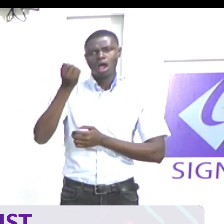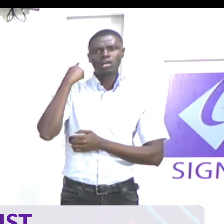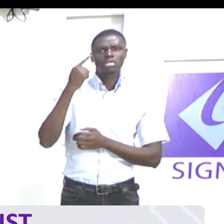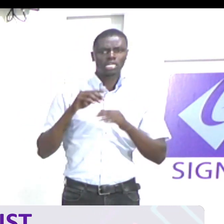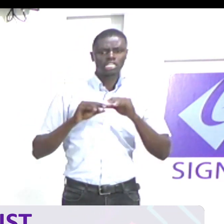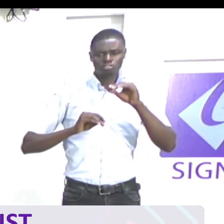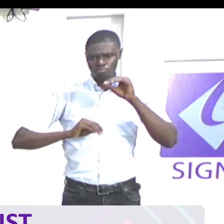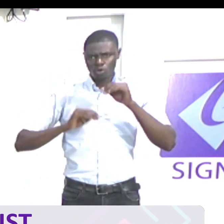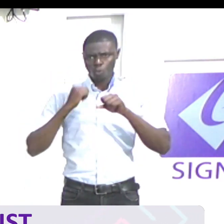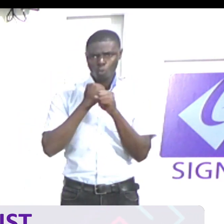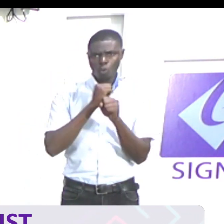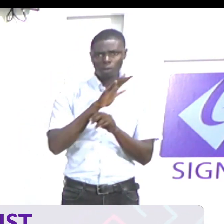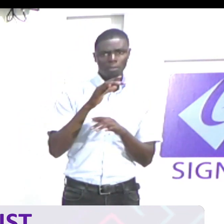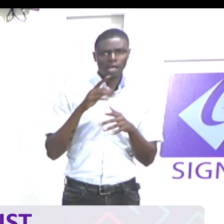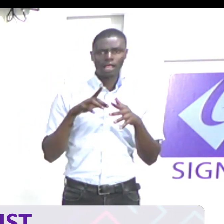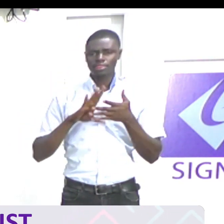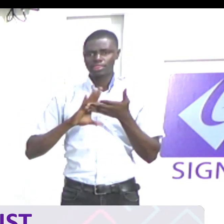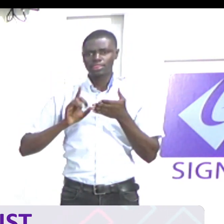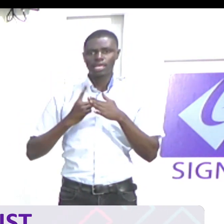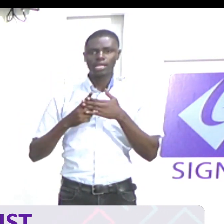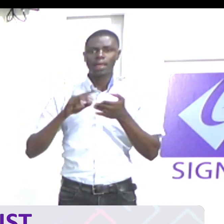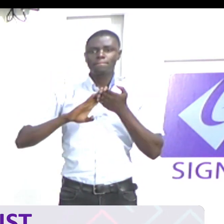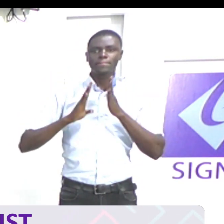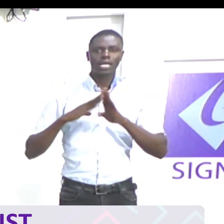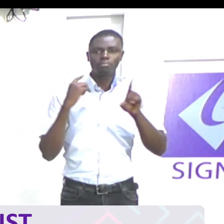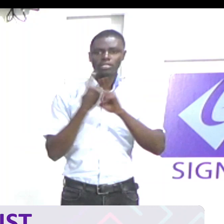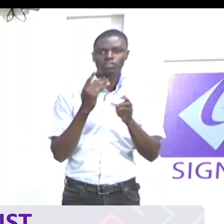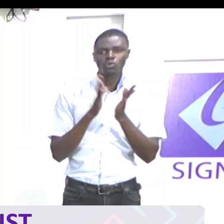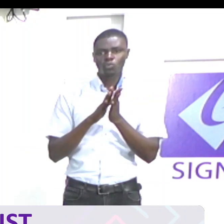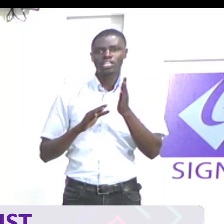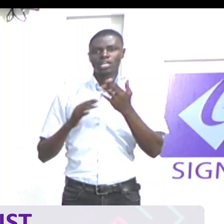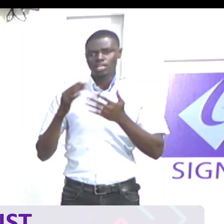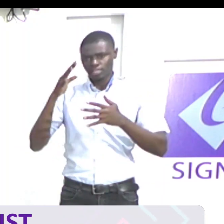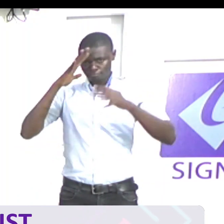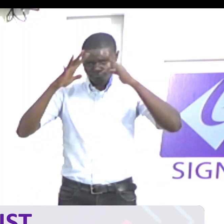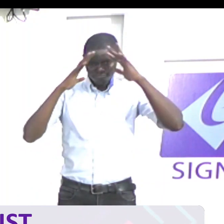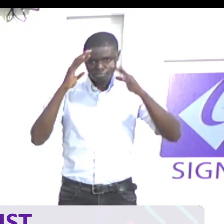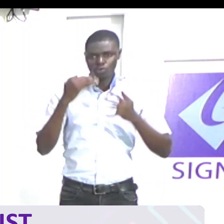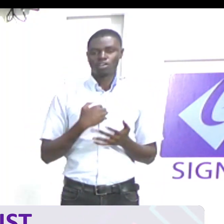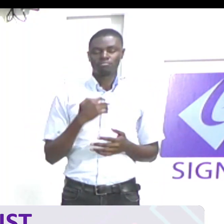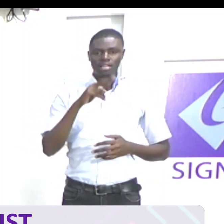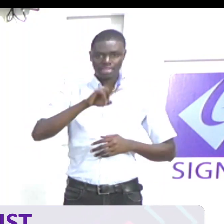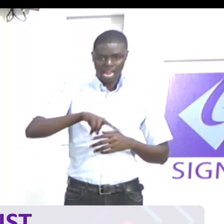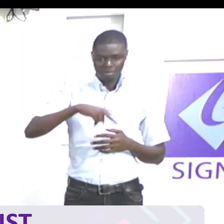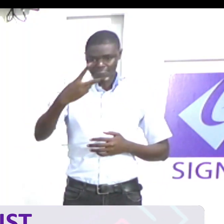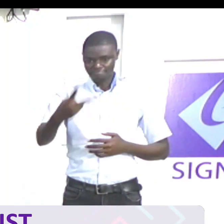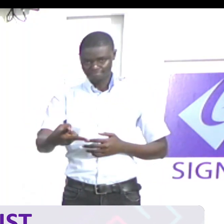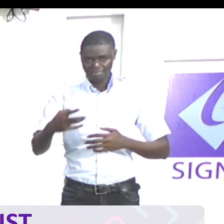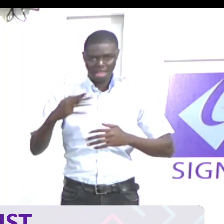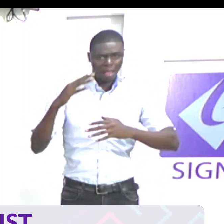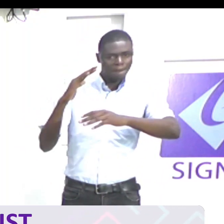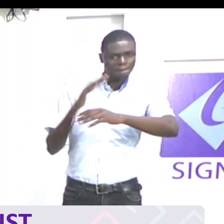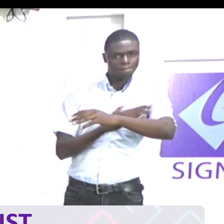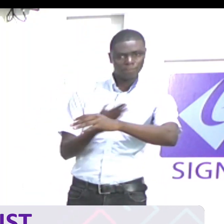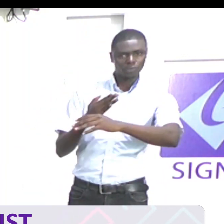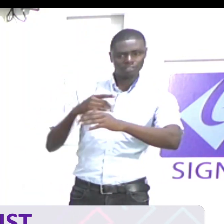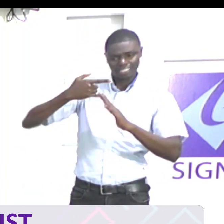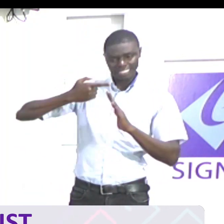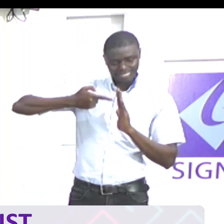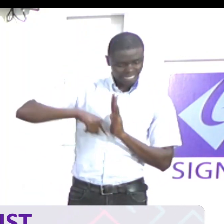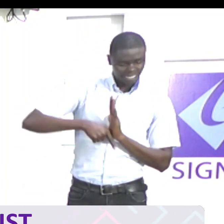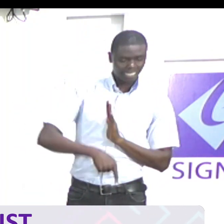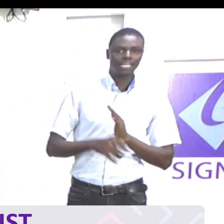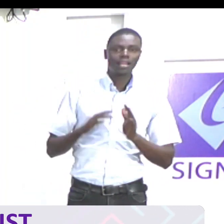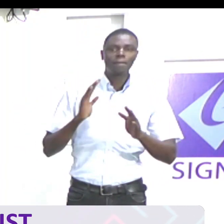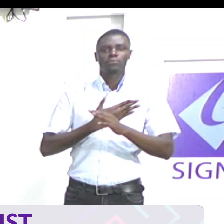I can be different with this craft that I have. I'll see you. On the flip side, we're talking about drill music tonight, Drill Nation.